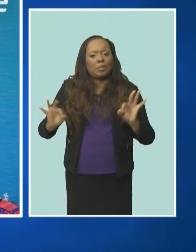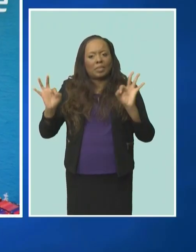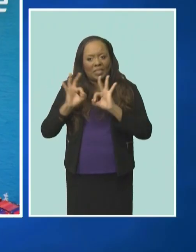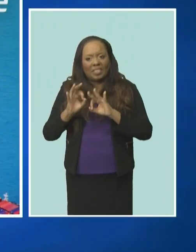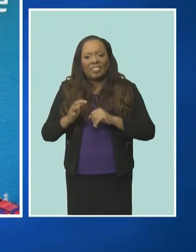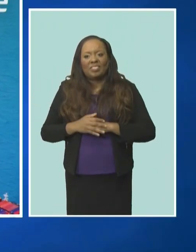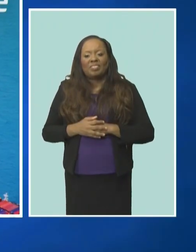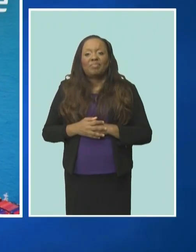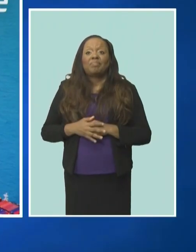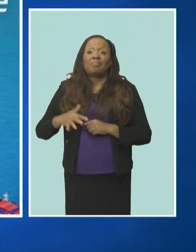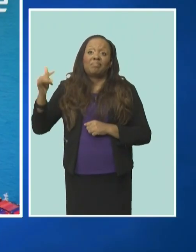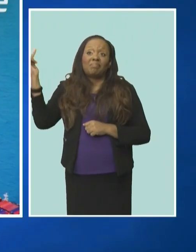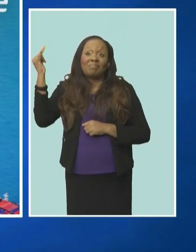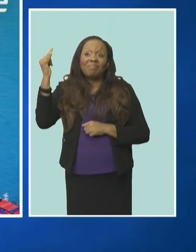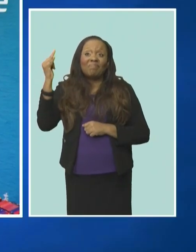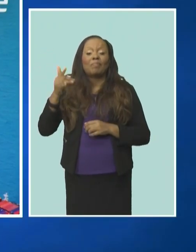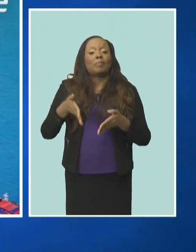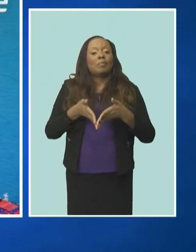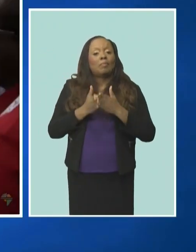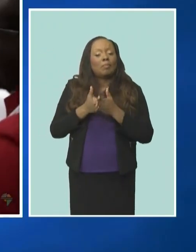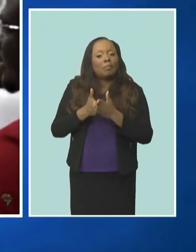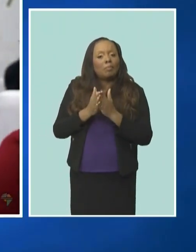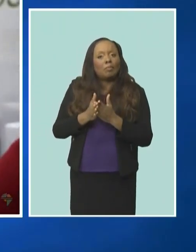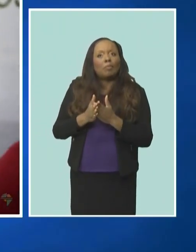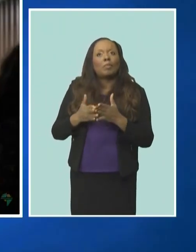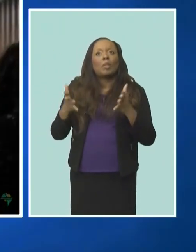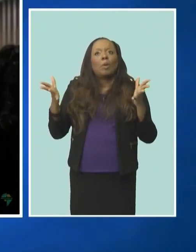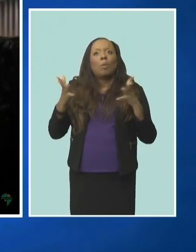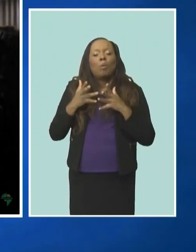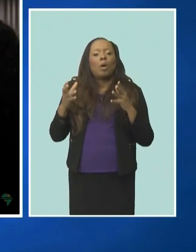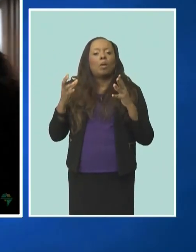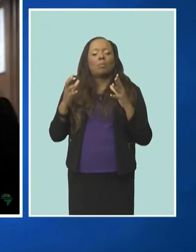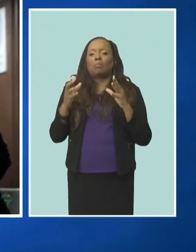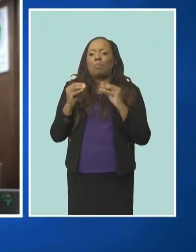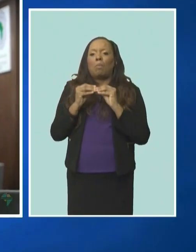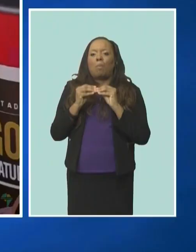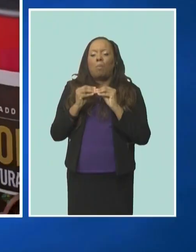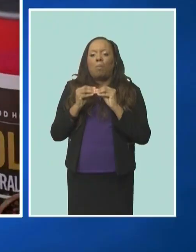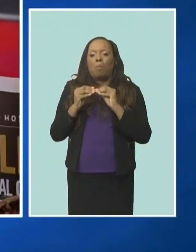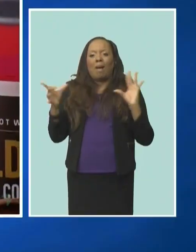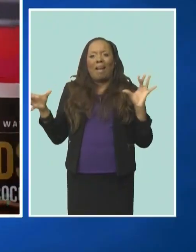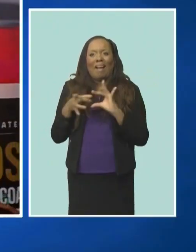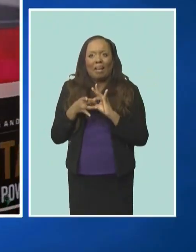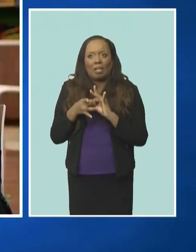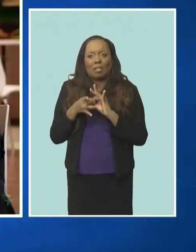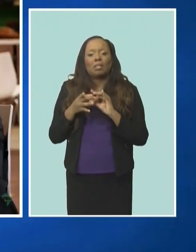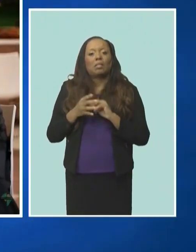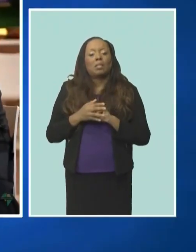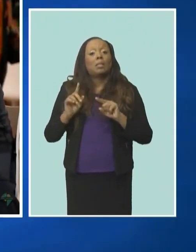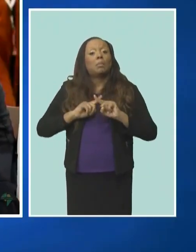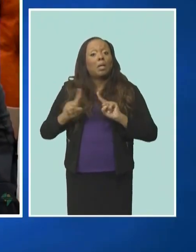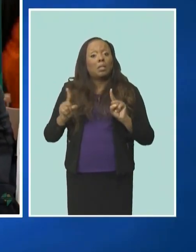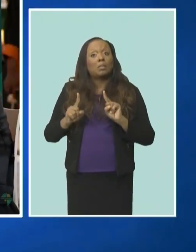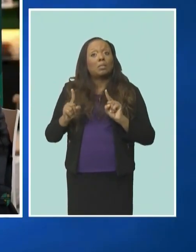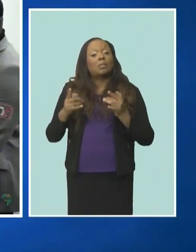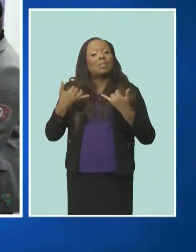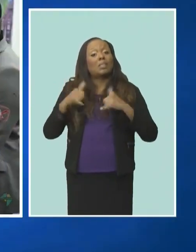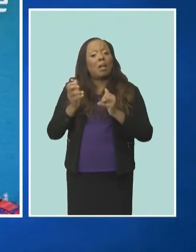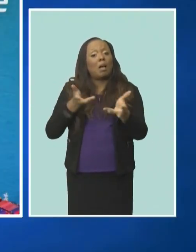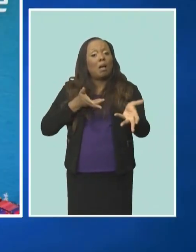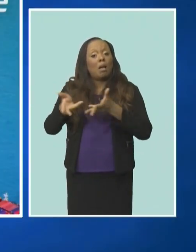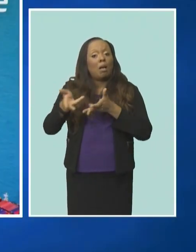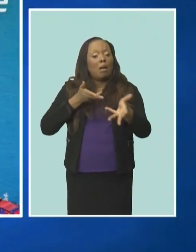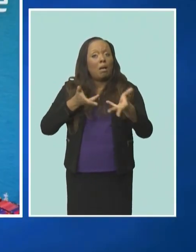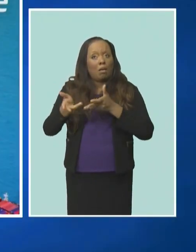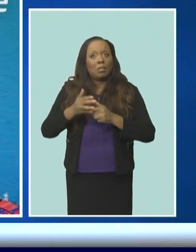maritime industry are working to actualize these links. But even without them, collaboration can begin.